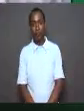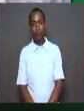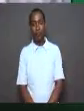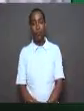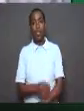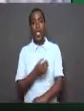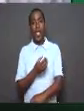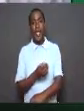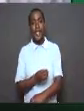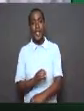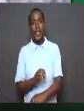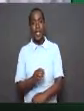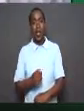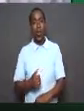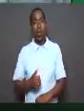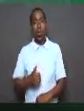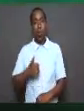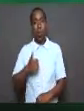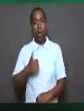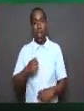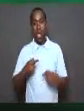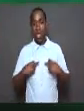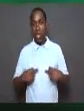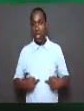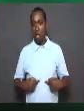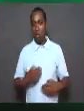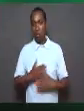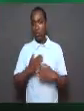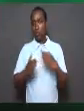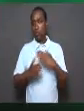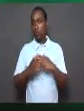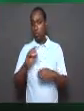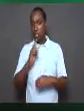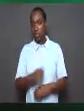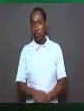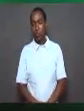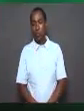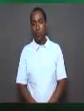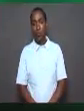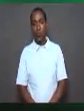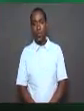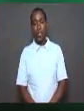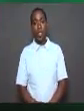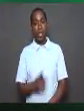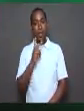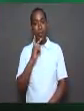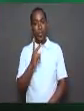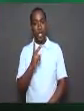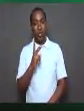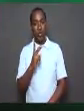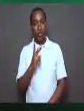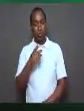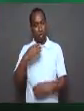Cells are the building blocks of life, and most can only be seen under